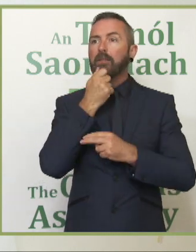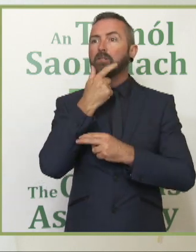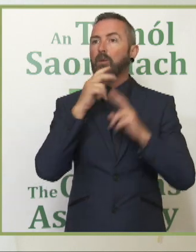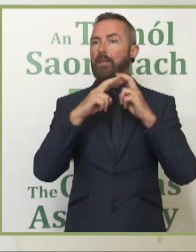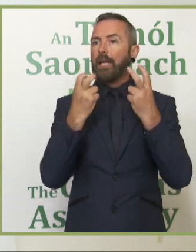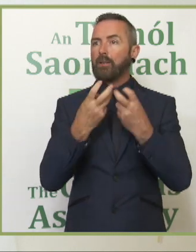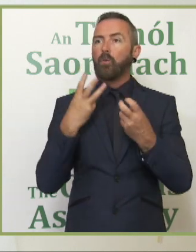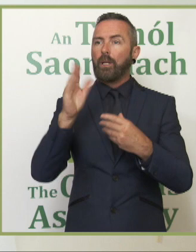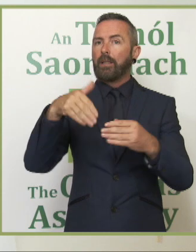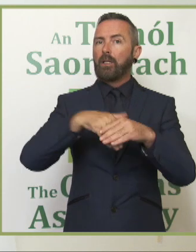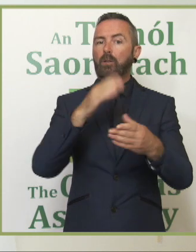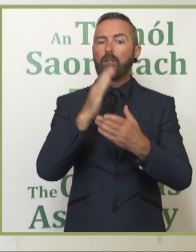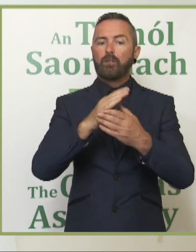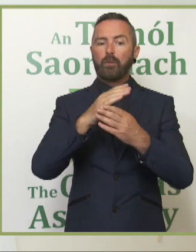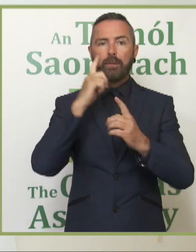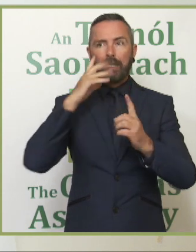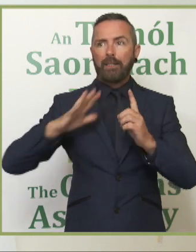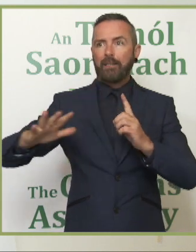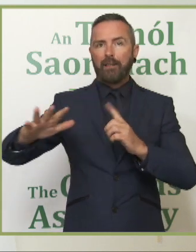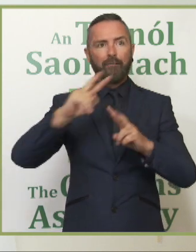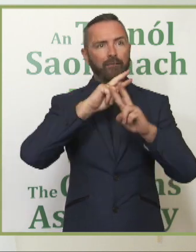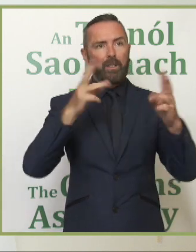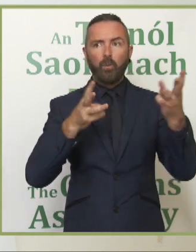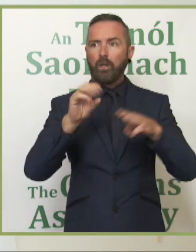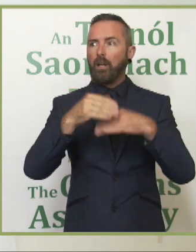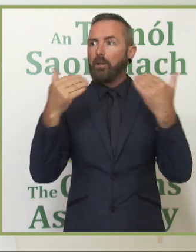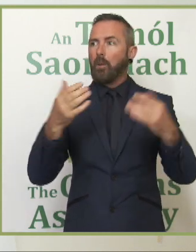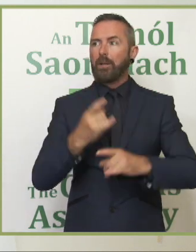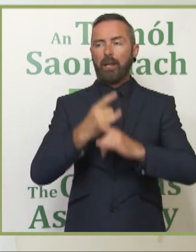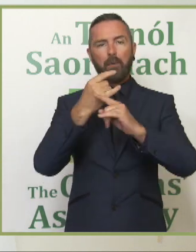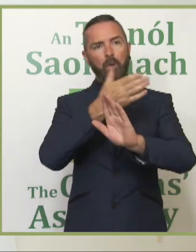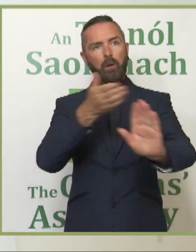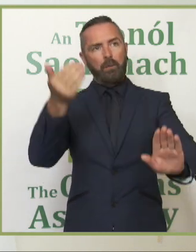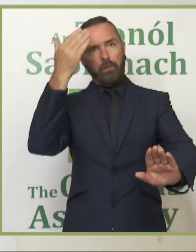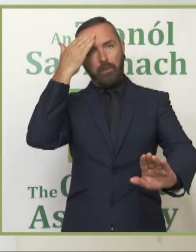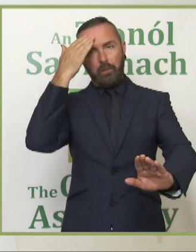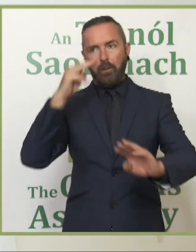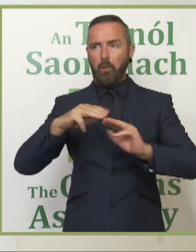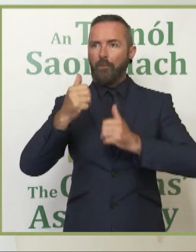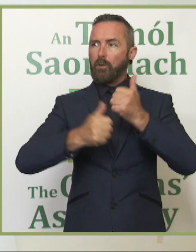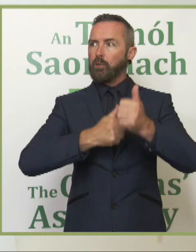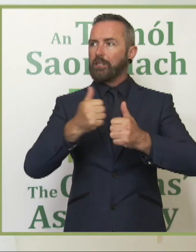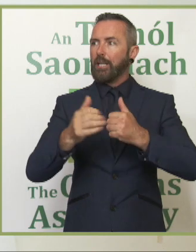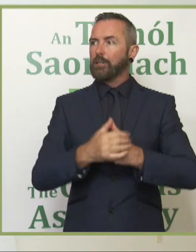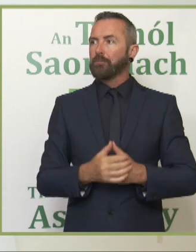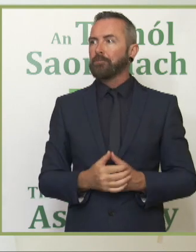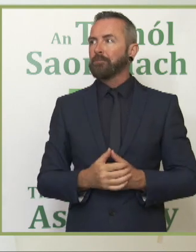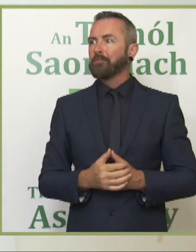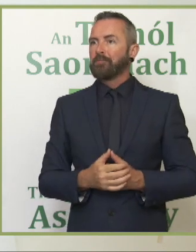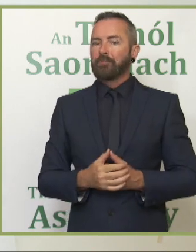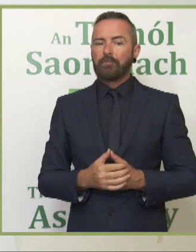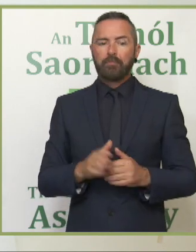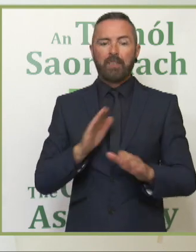be including some site visits that we're working on at the minute to help, again, get a greater appreciation. And